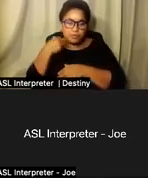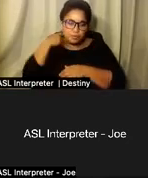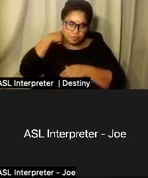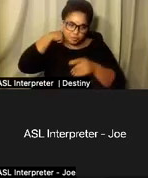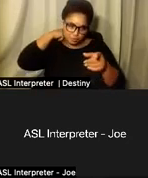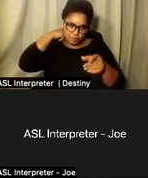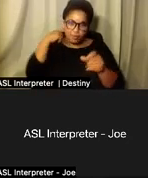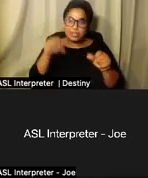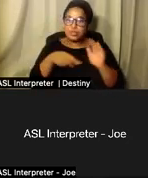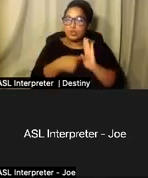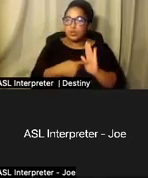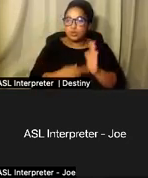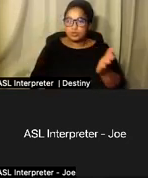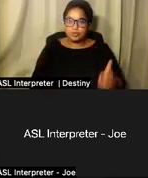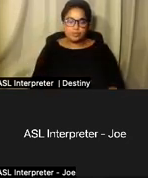actually show you.